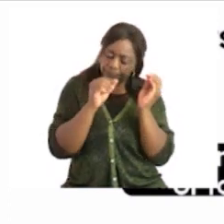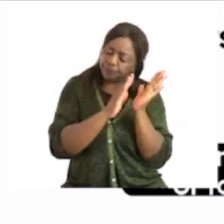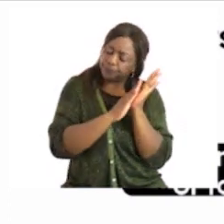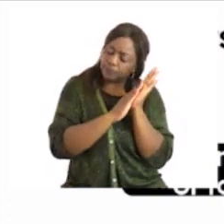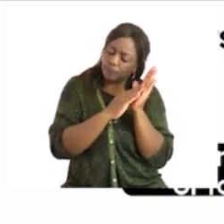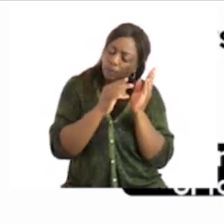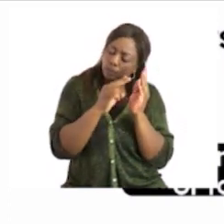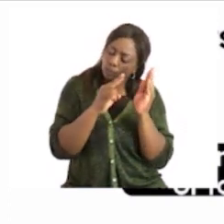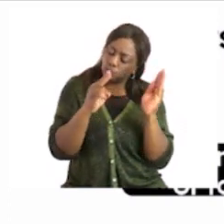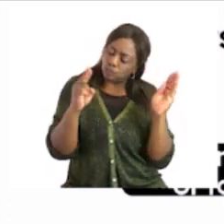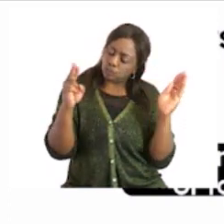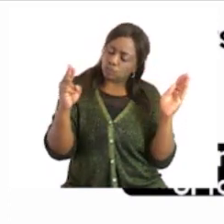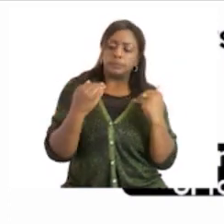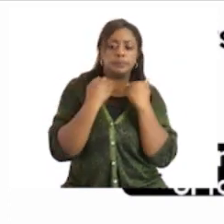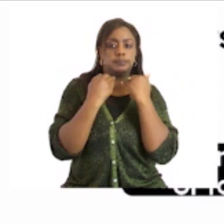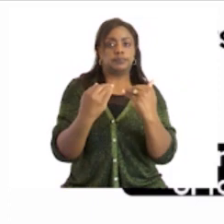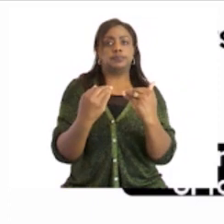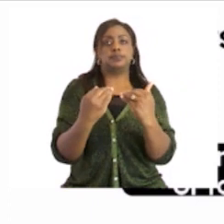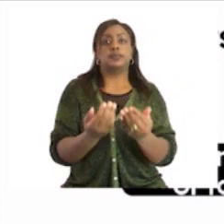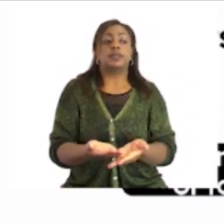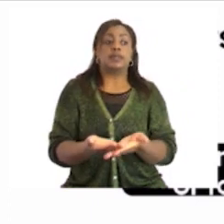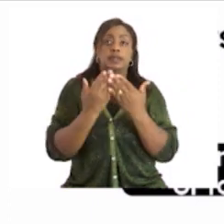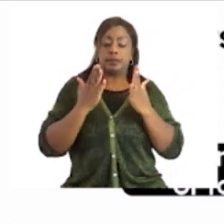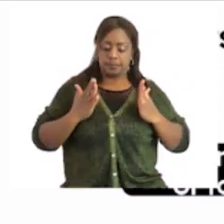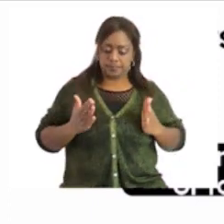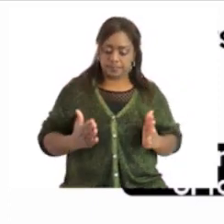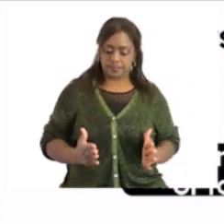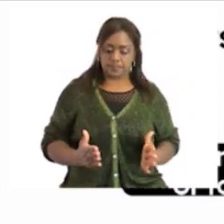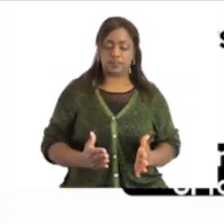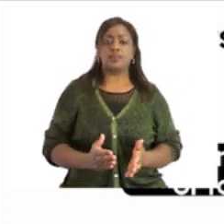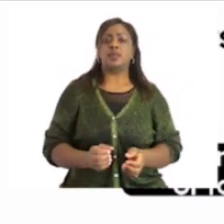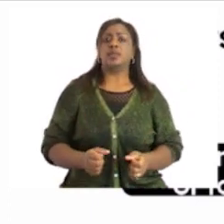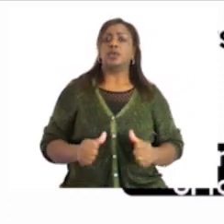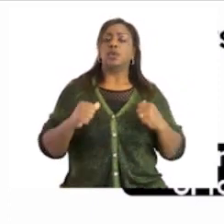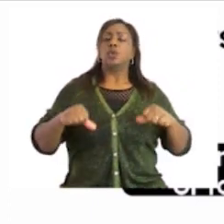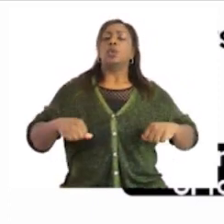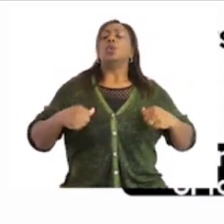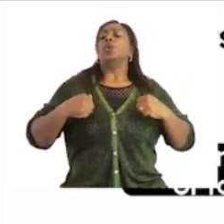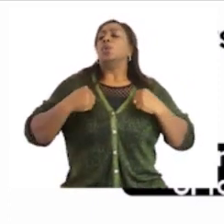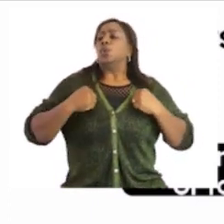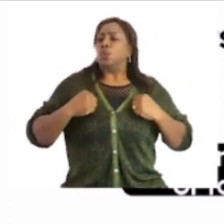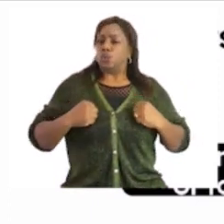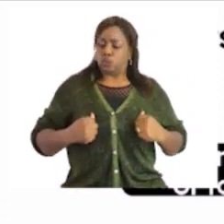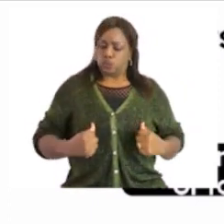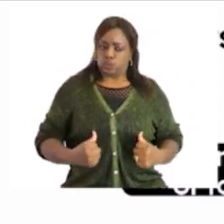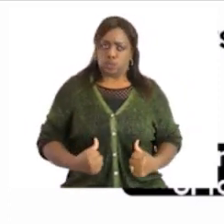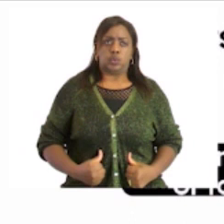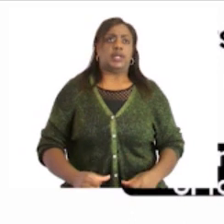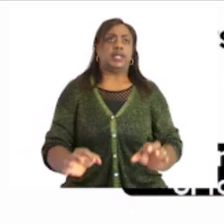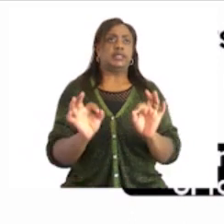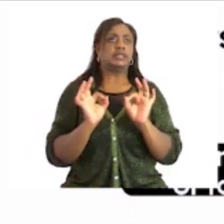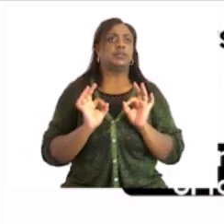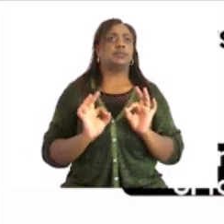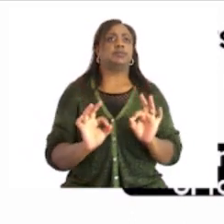believe this, but you actually grow in your sleep. And after a good night's rest, you wake up full of energy and excited